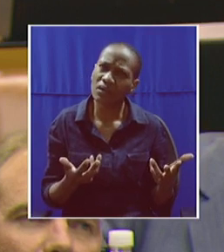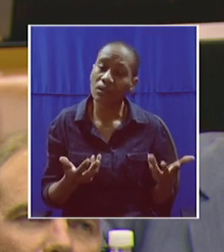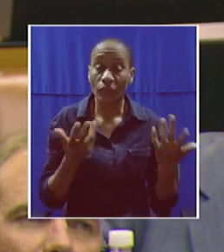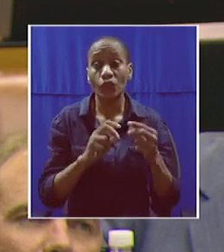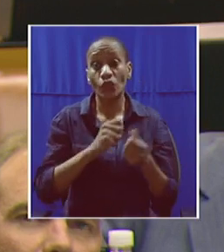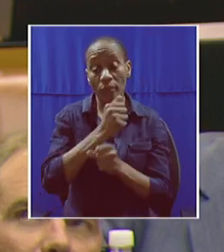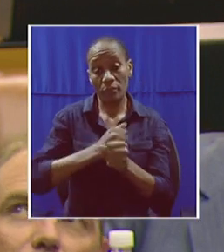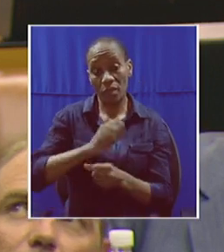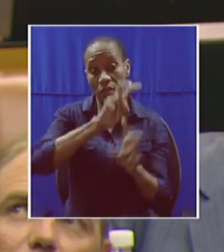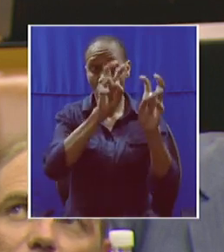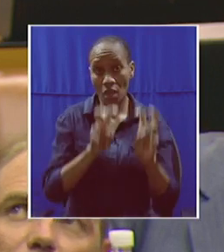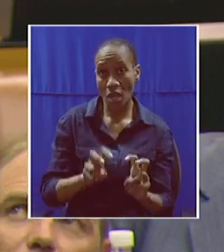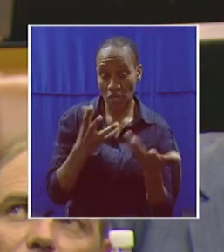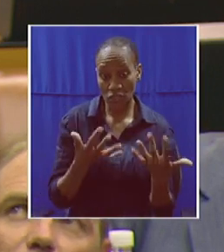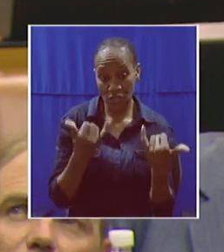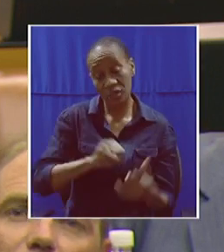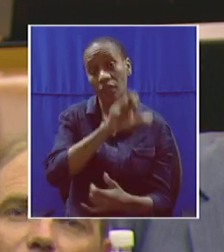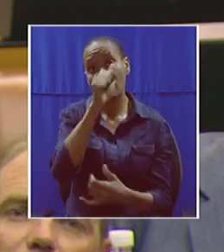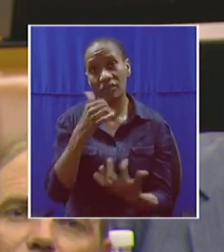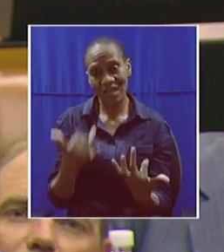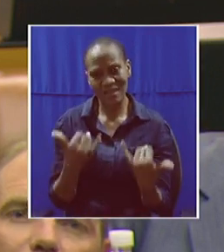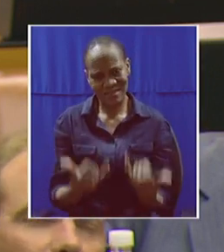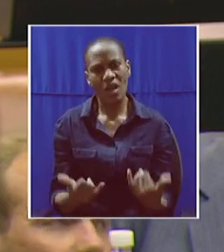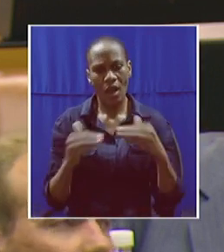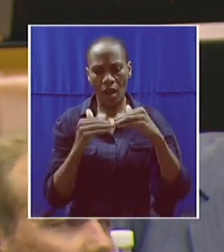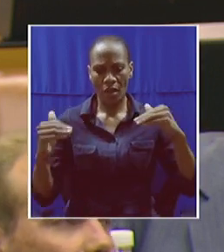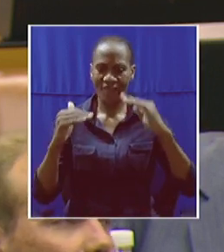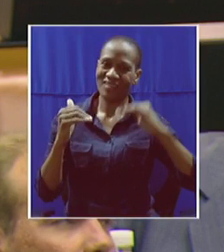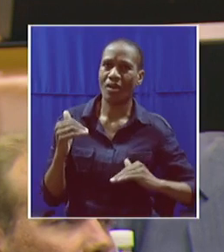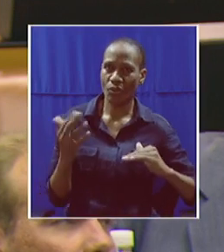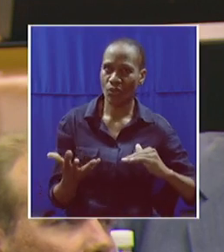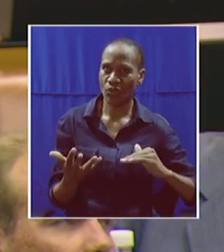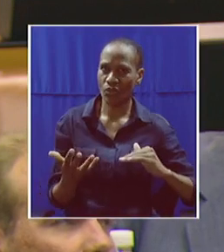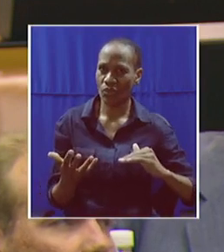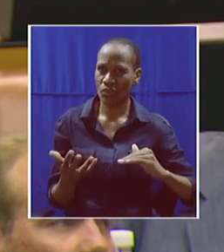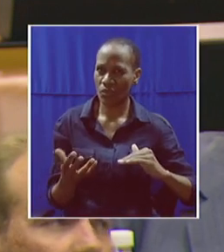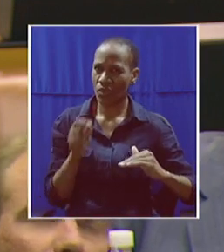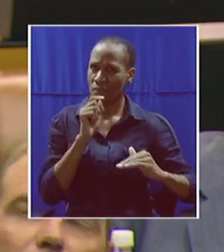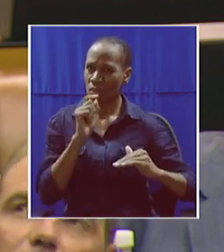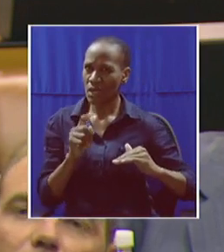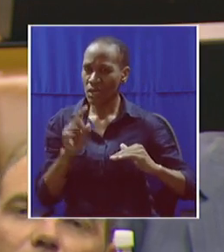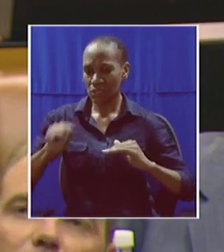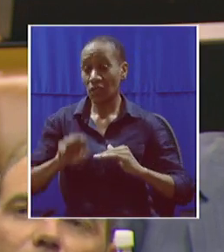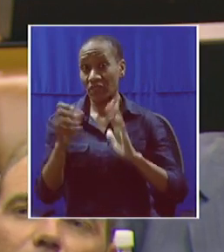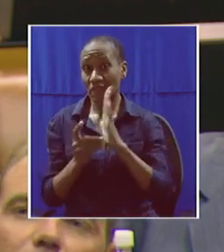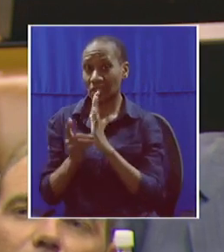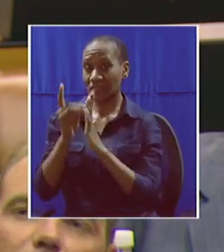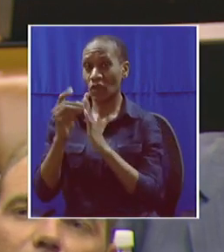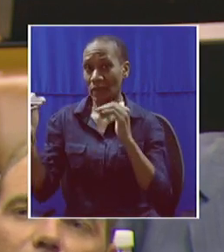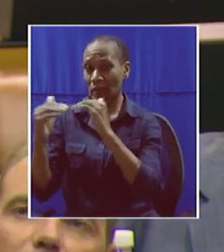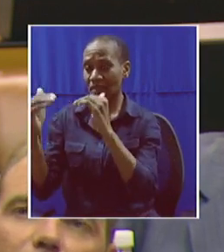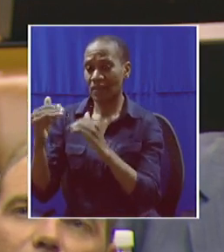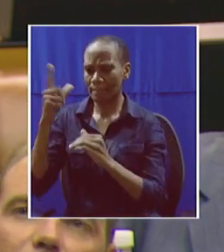energy uh is in a very POS good position disregarding our developmental stage to really take uh